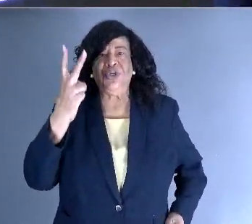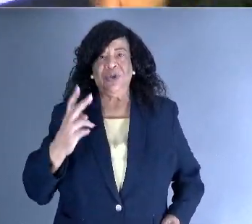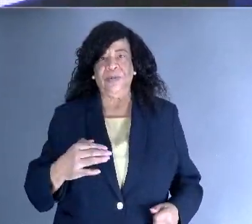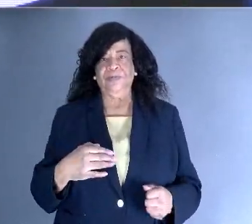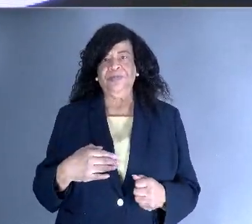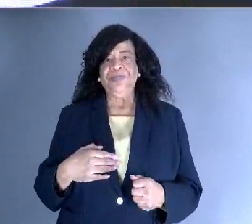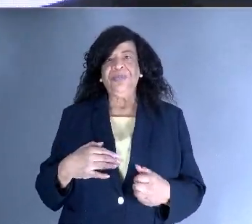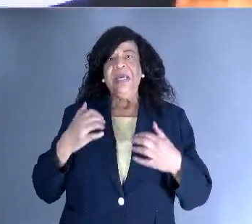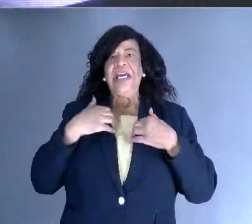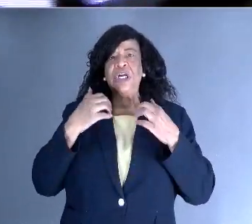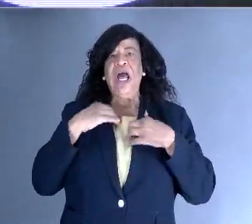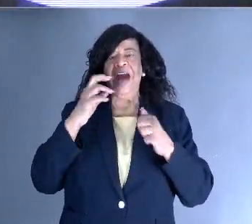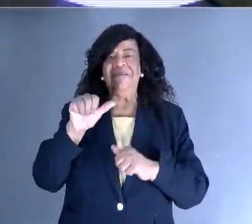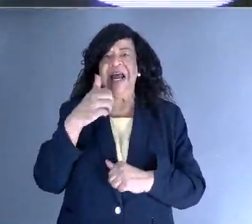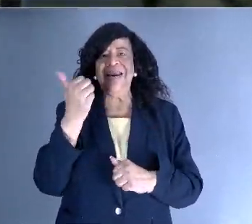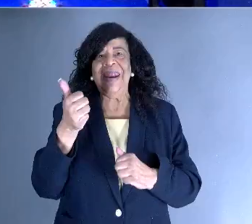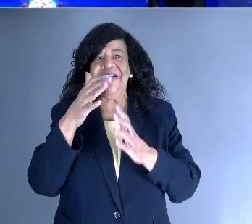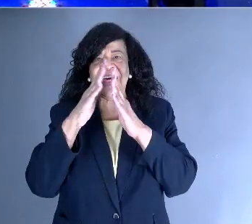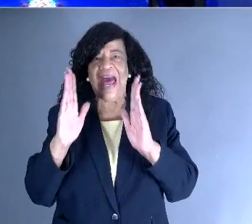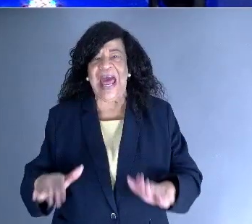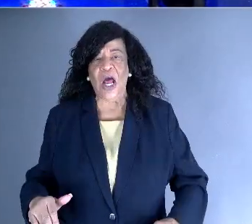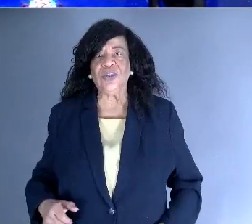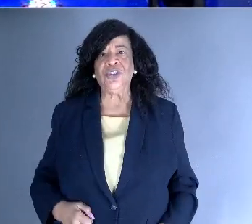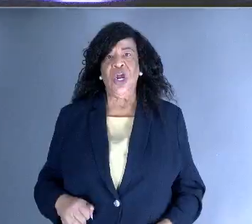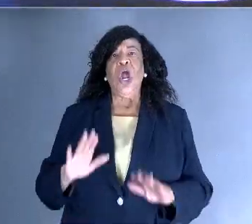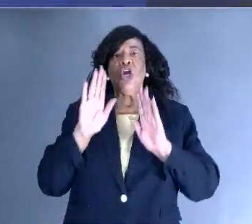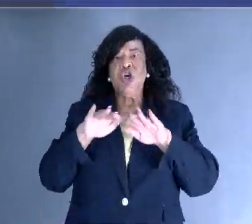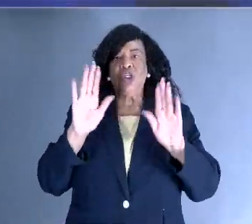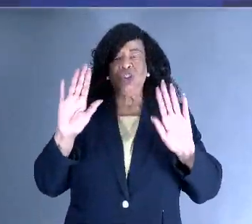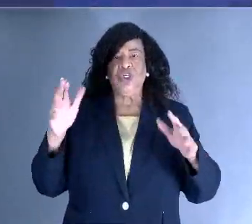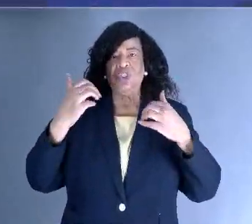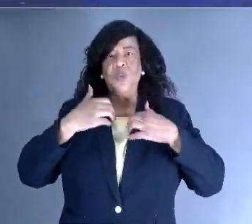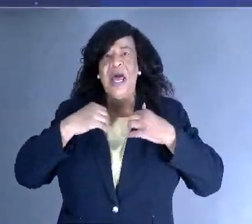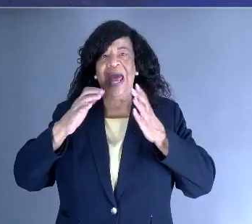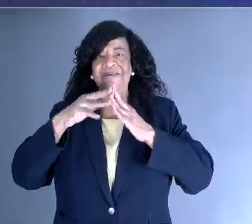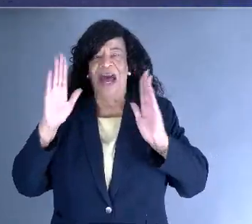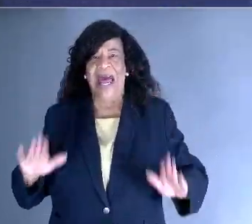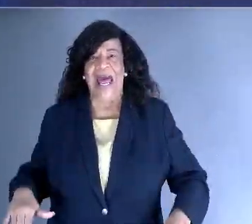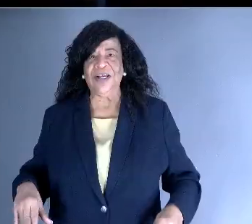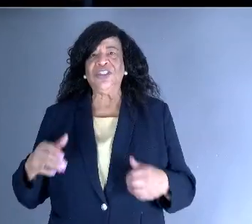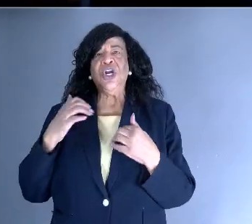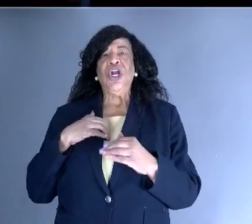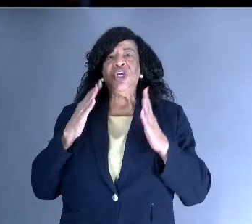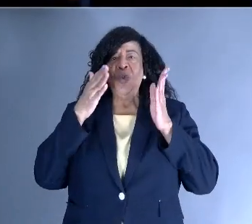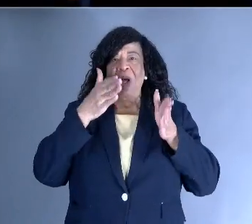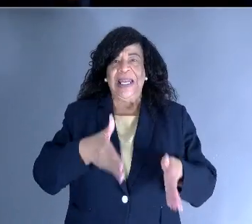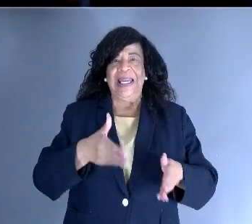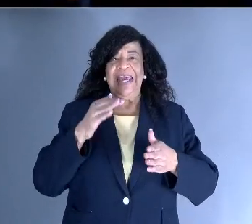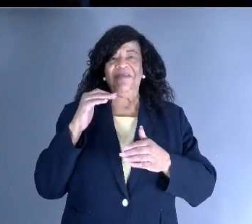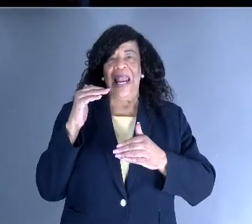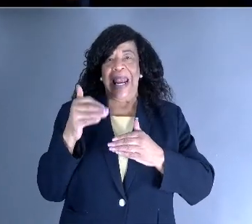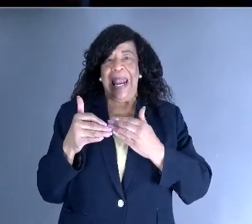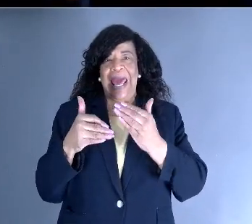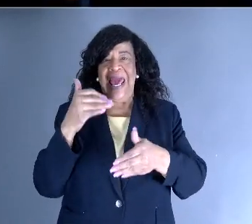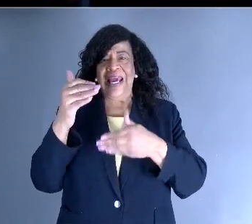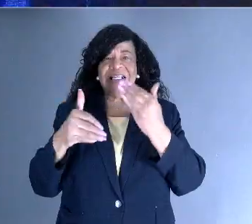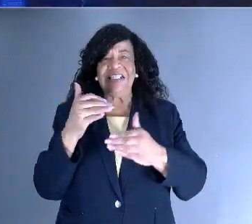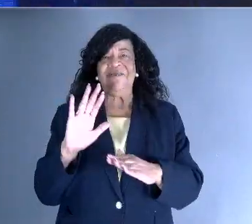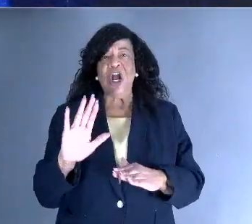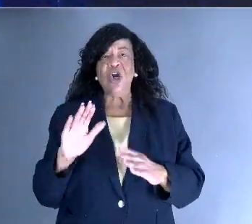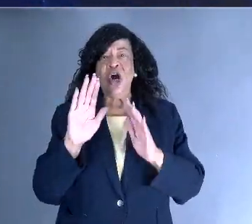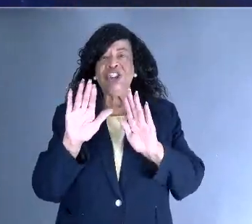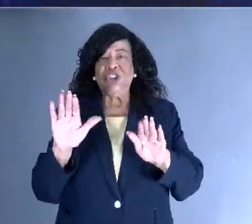son will have a house your grandchildren you will leave a legacy for your children children children